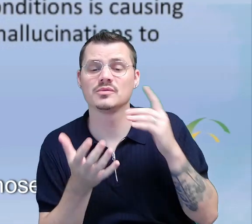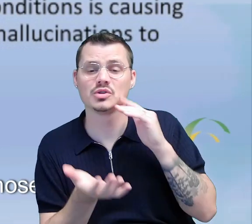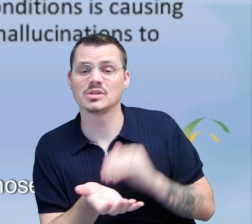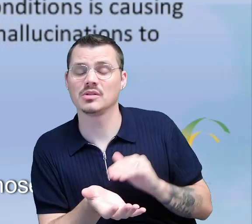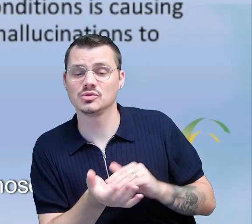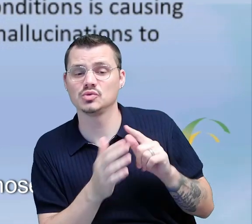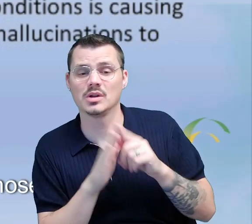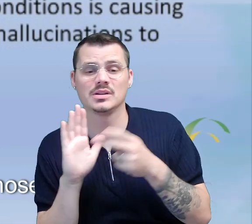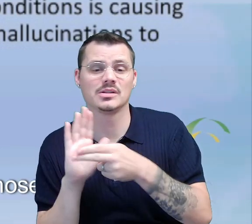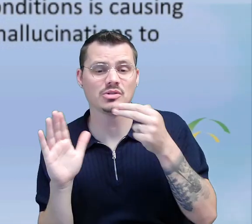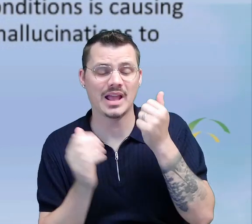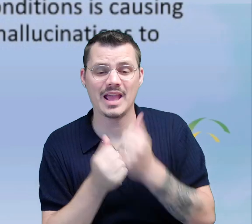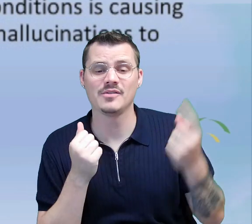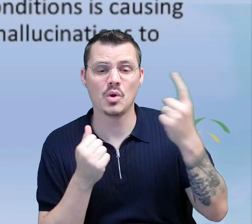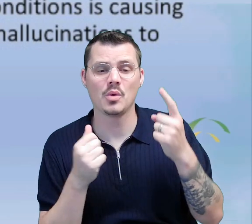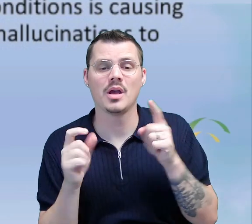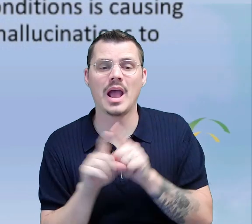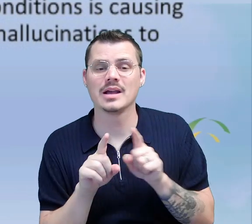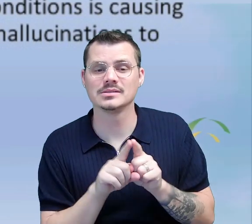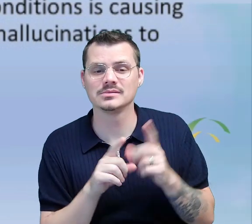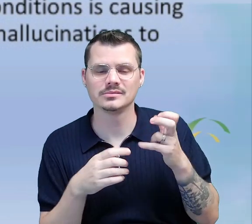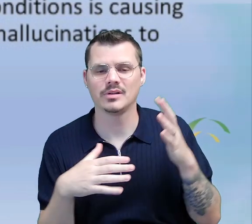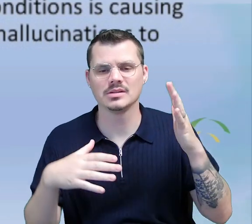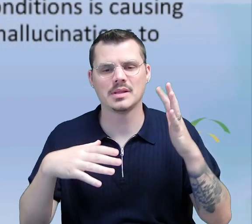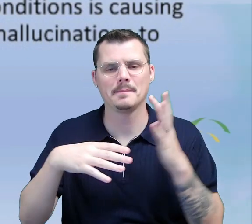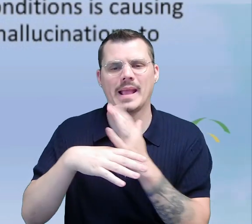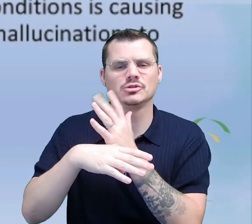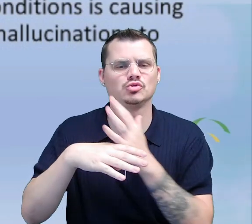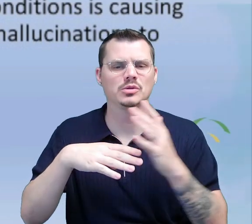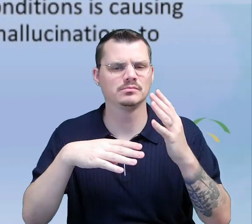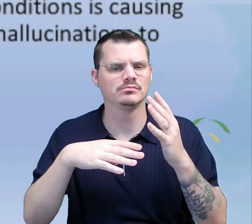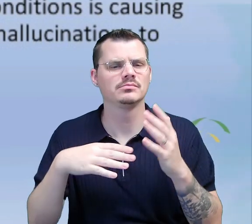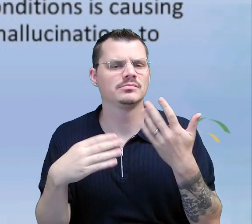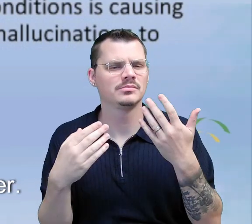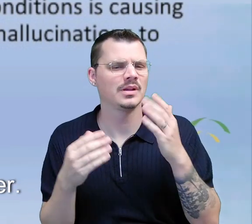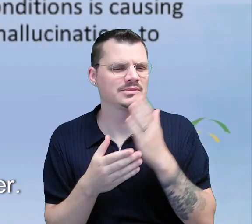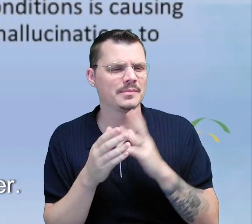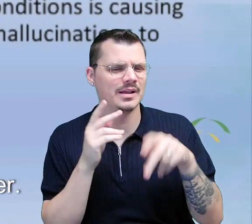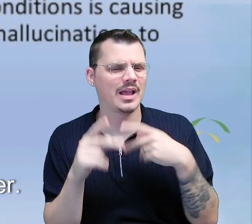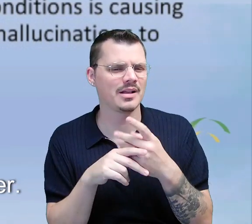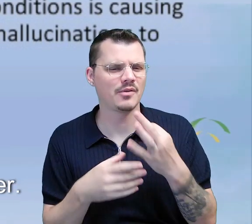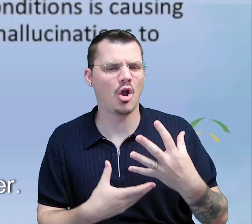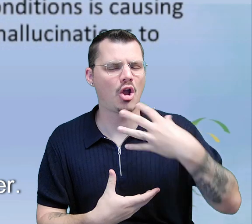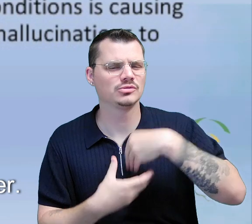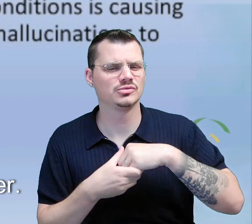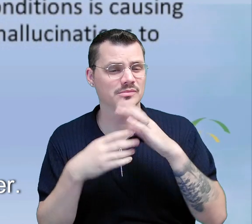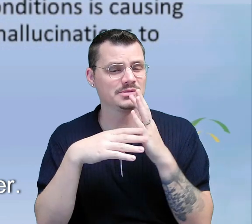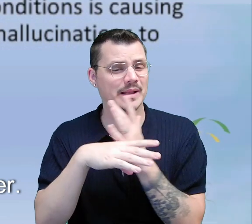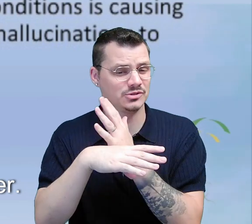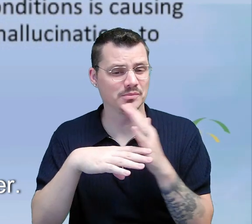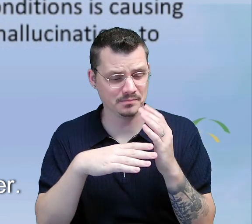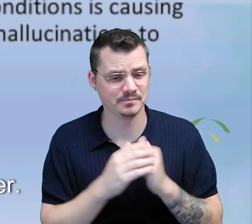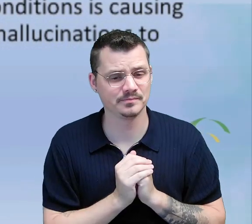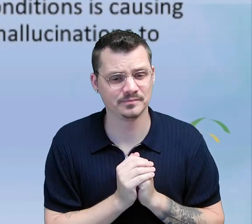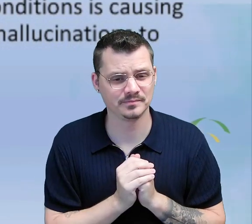for clinicians to diagnose everybody as being on the spectrum or having some subtype of autism